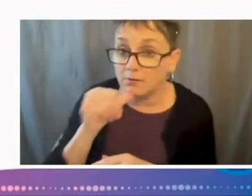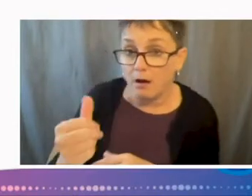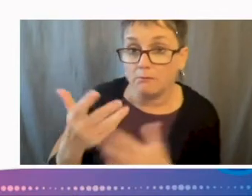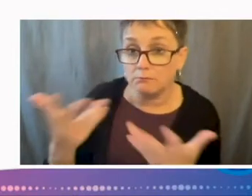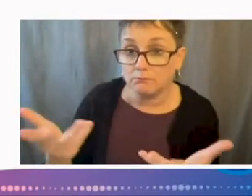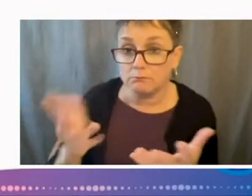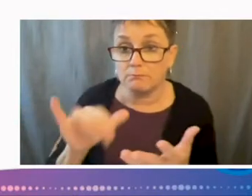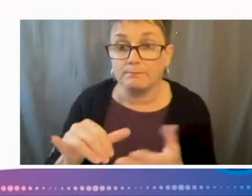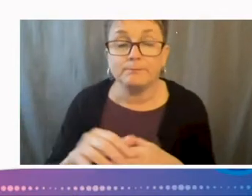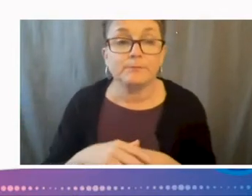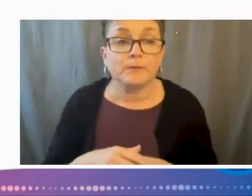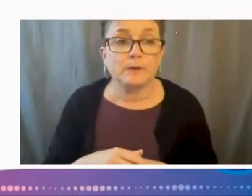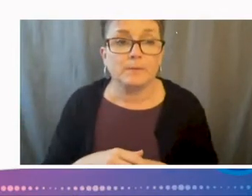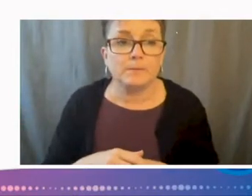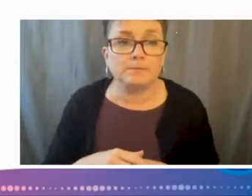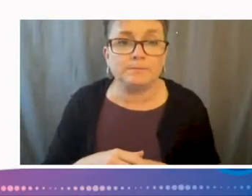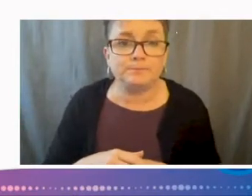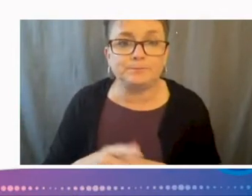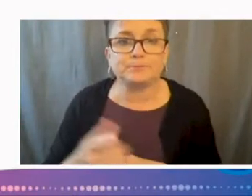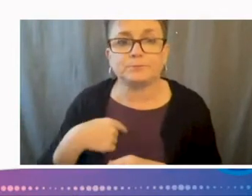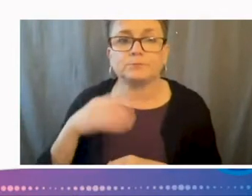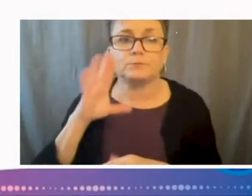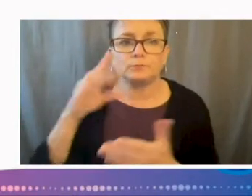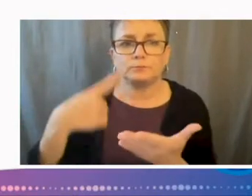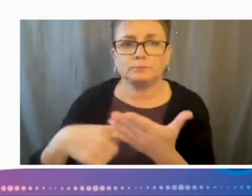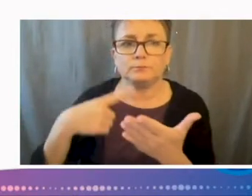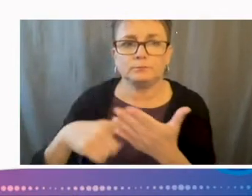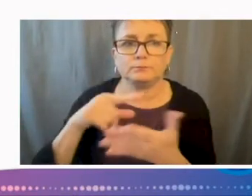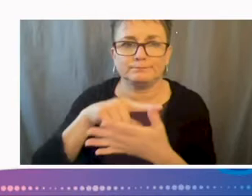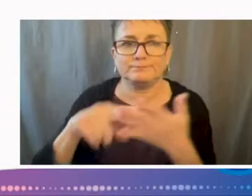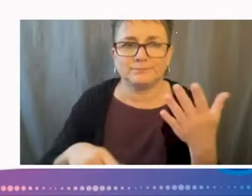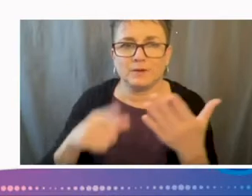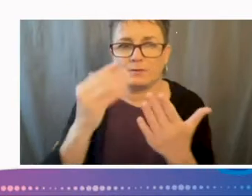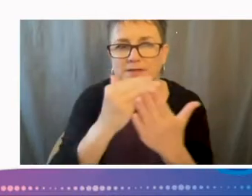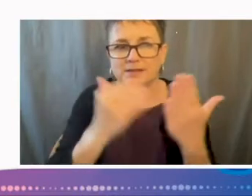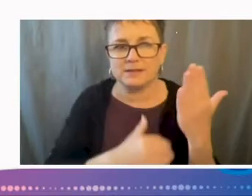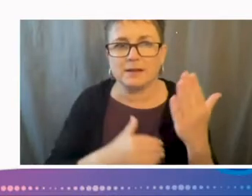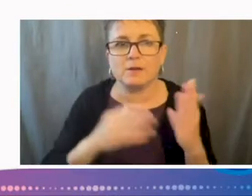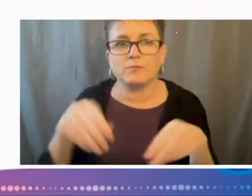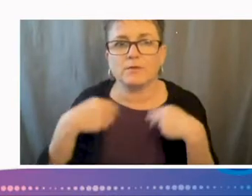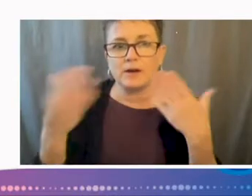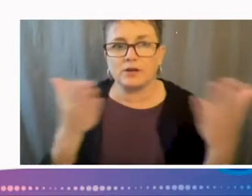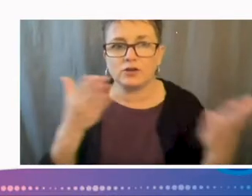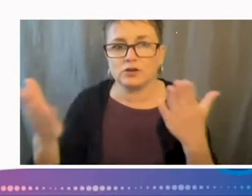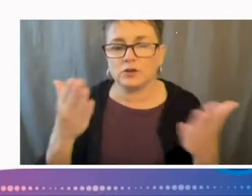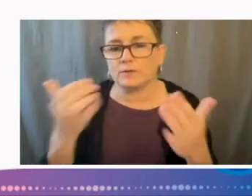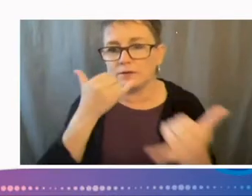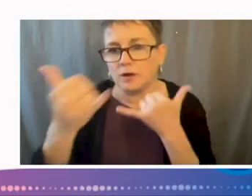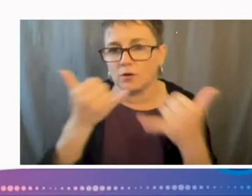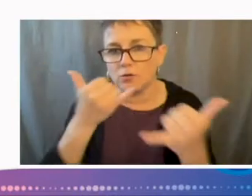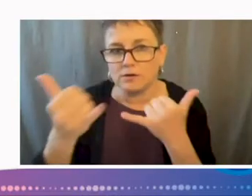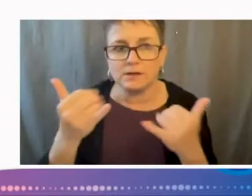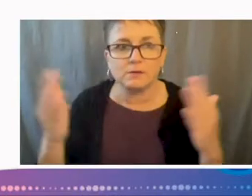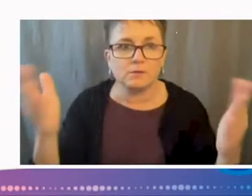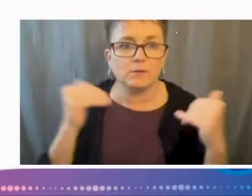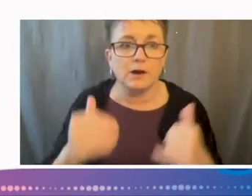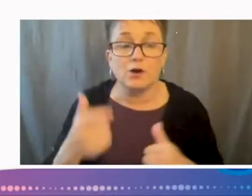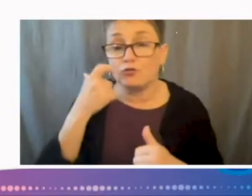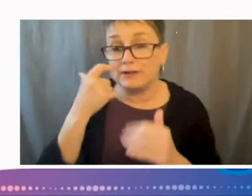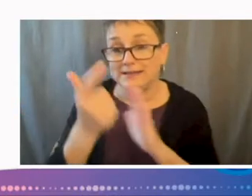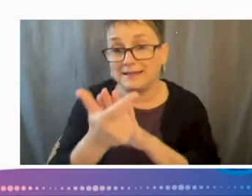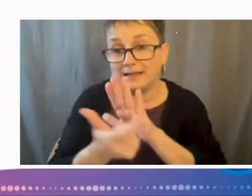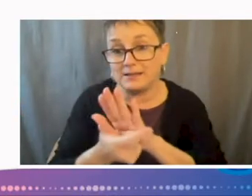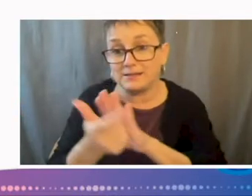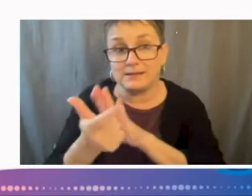So, we'll touch on the following: provision of service and call center operations, recent legislation, new